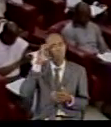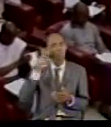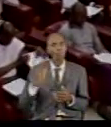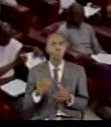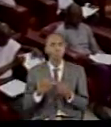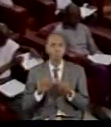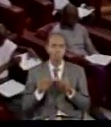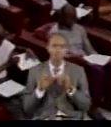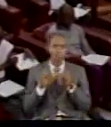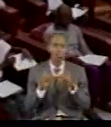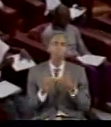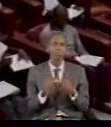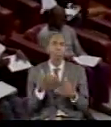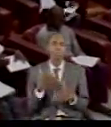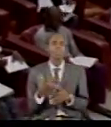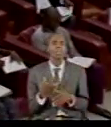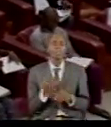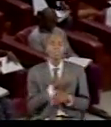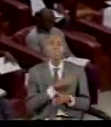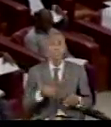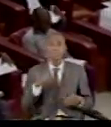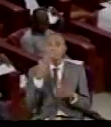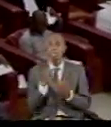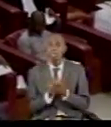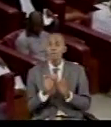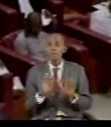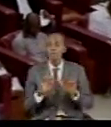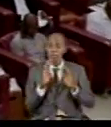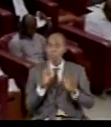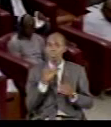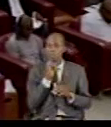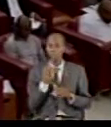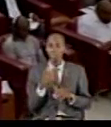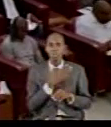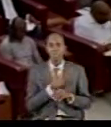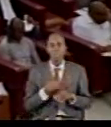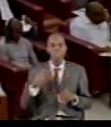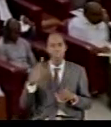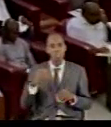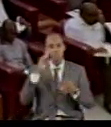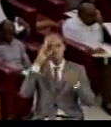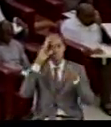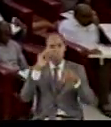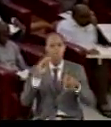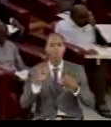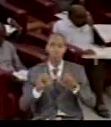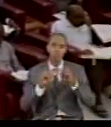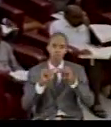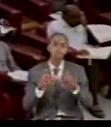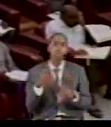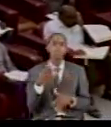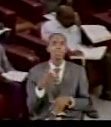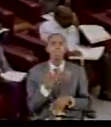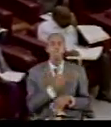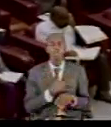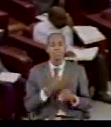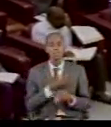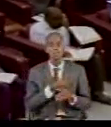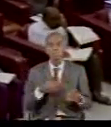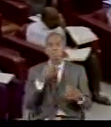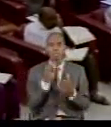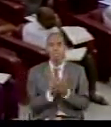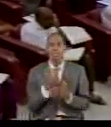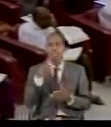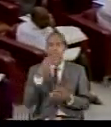there. The Lord said, fear not. He continued there. The Lord said, speak my word. And he